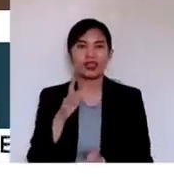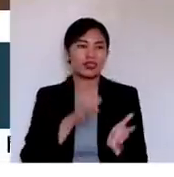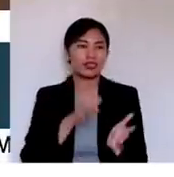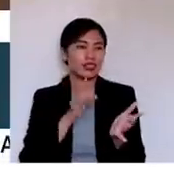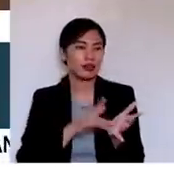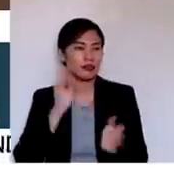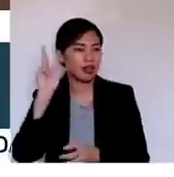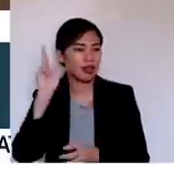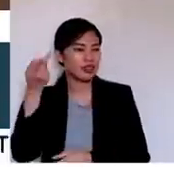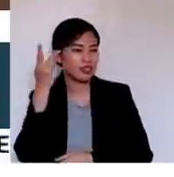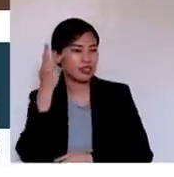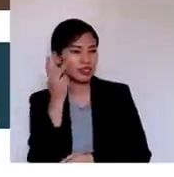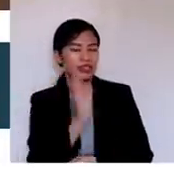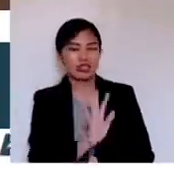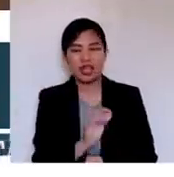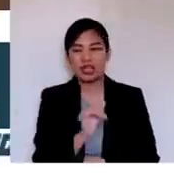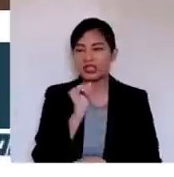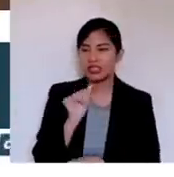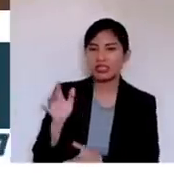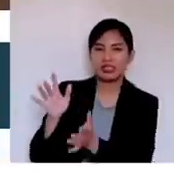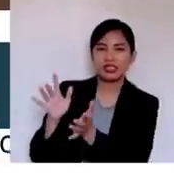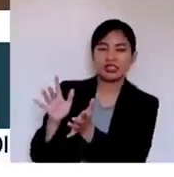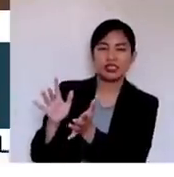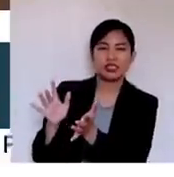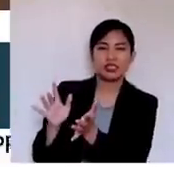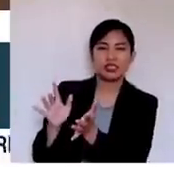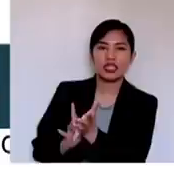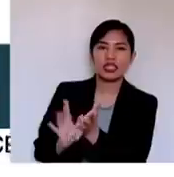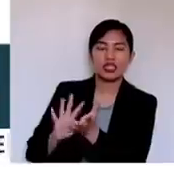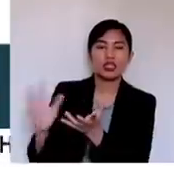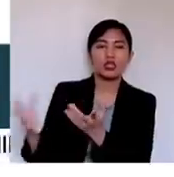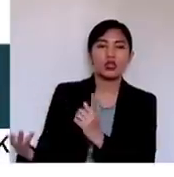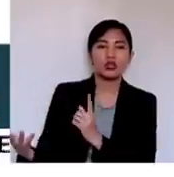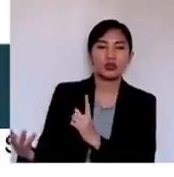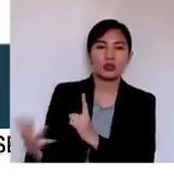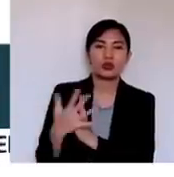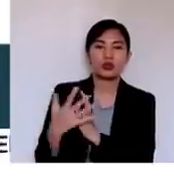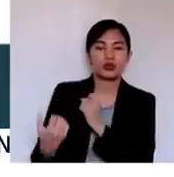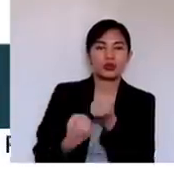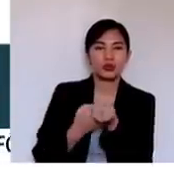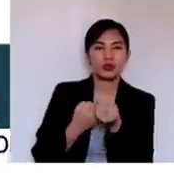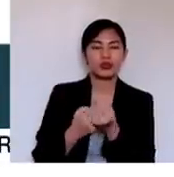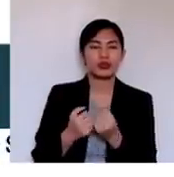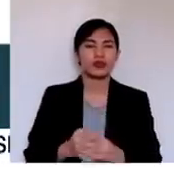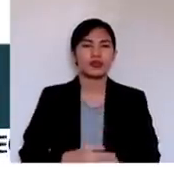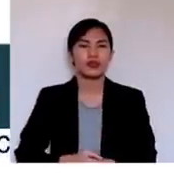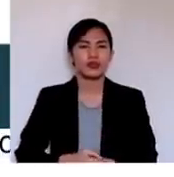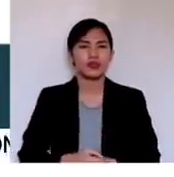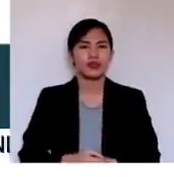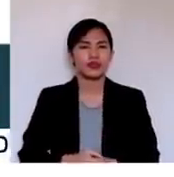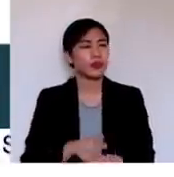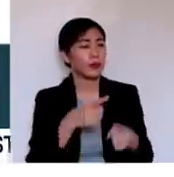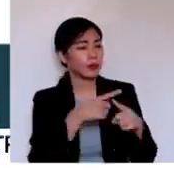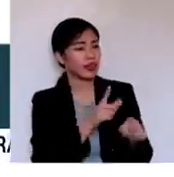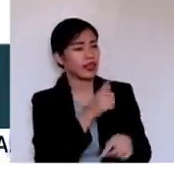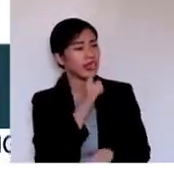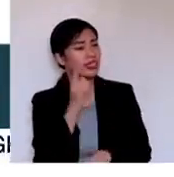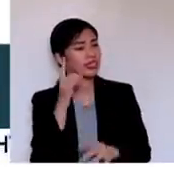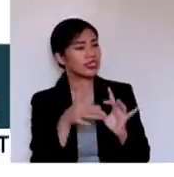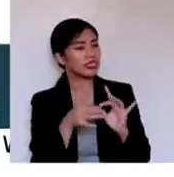I'm not about choosing the convenient choice, but the best choice. But she would also be saying that she's